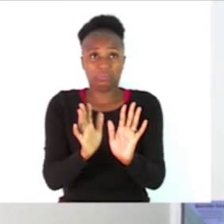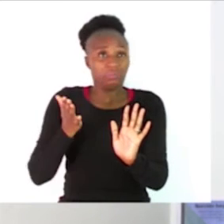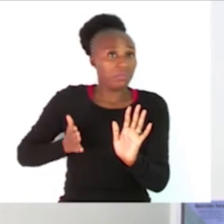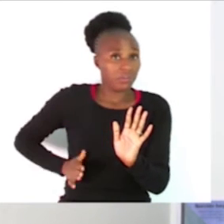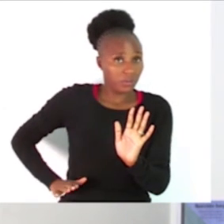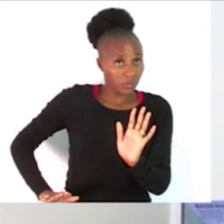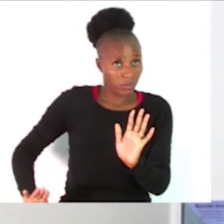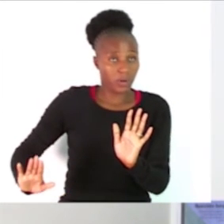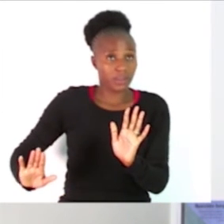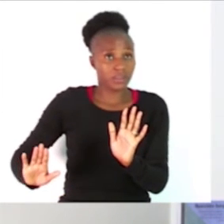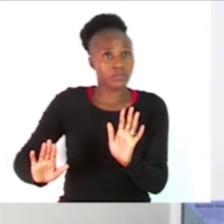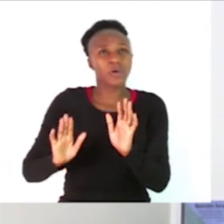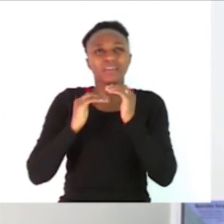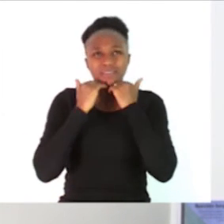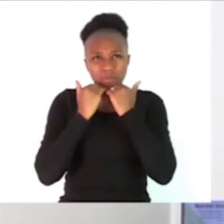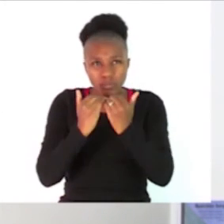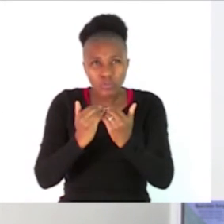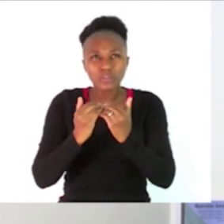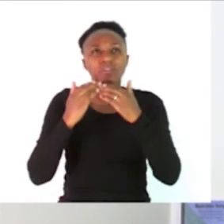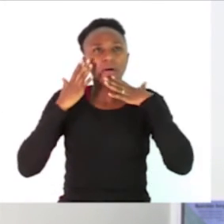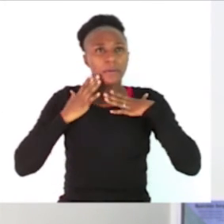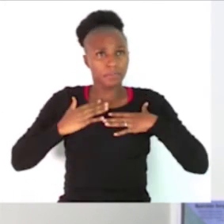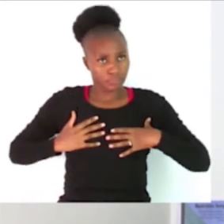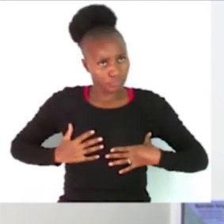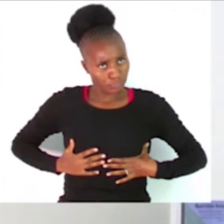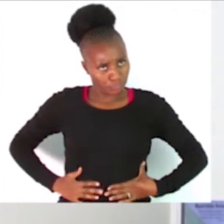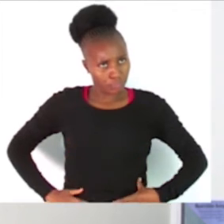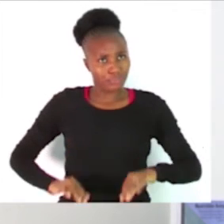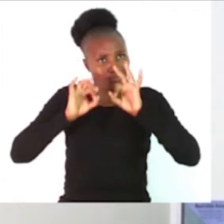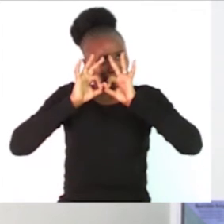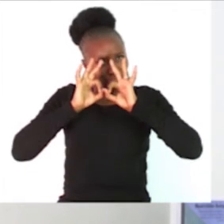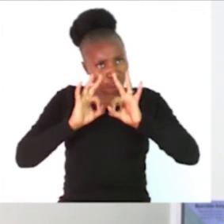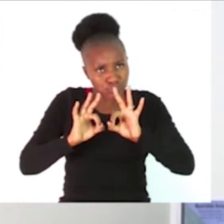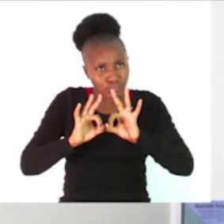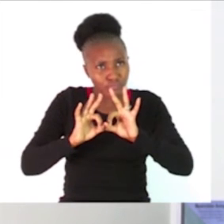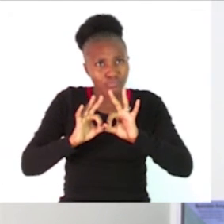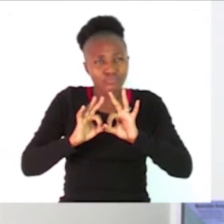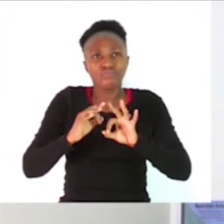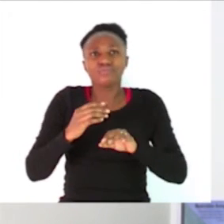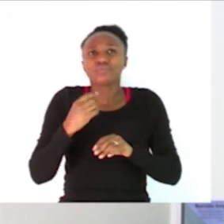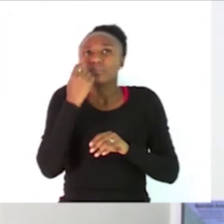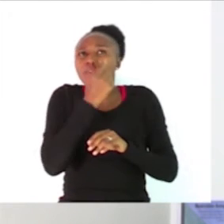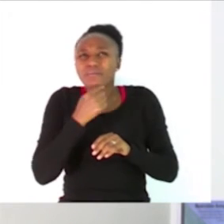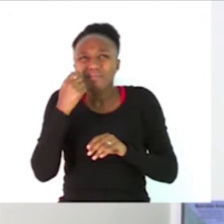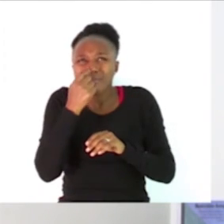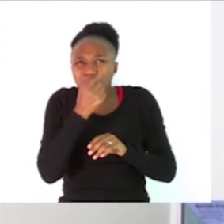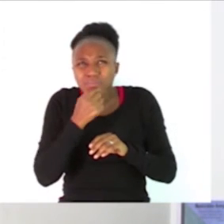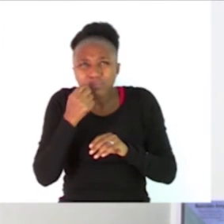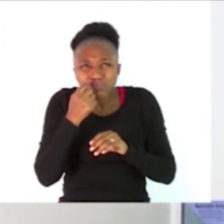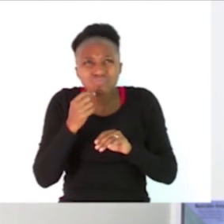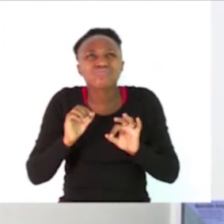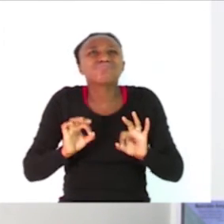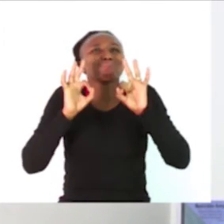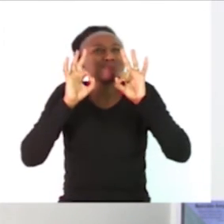but what you're wearing and your smell and all that, if it's not good, then you are out, you must know. So you have to be